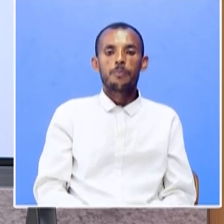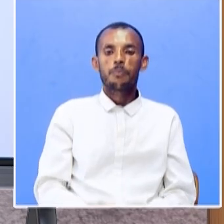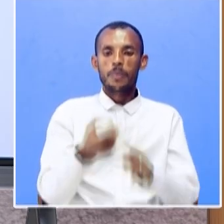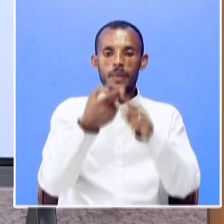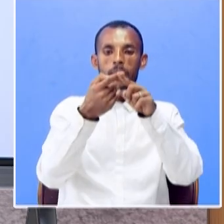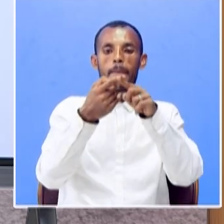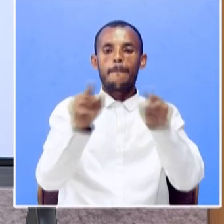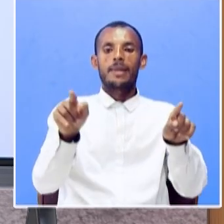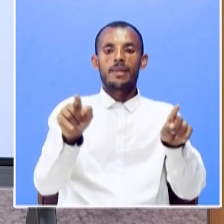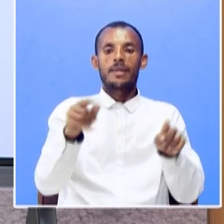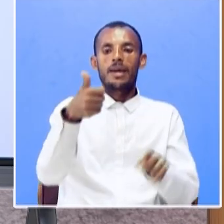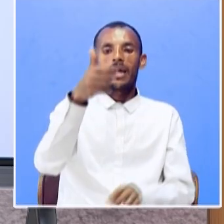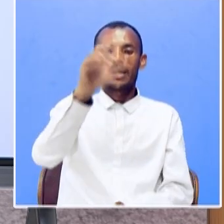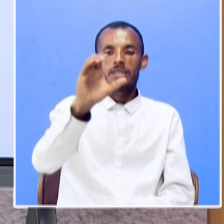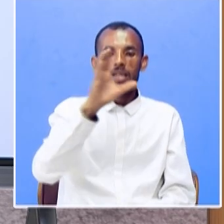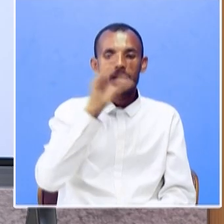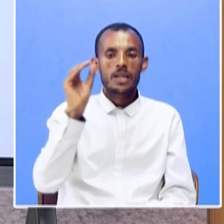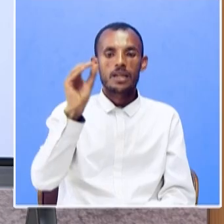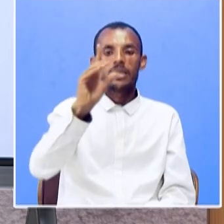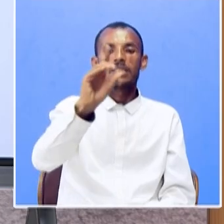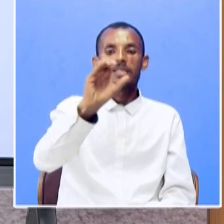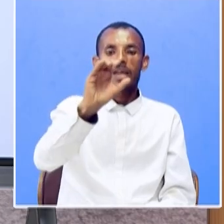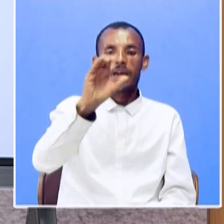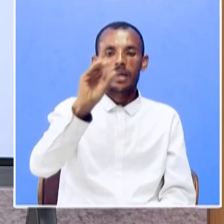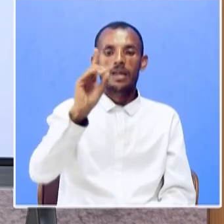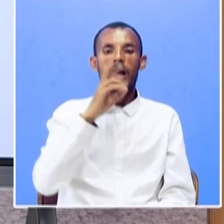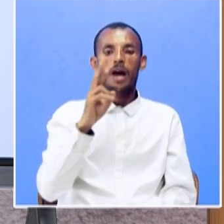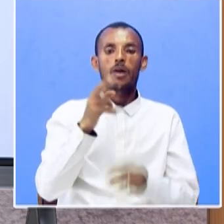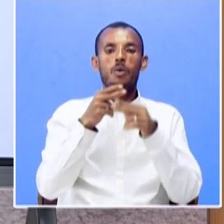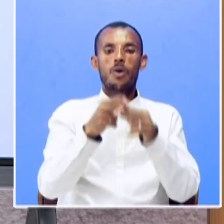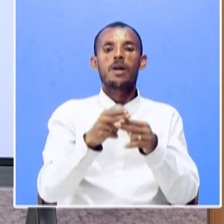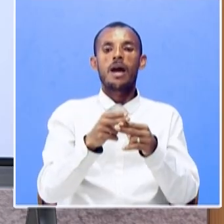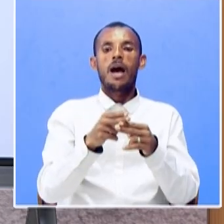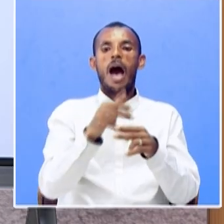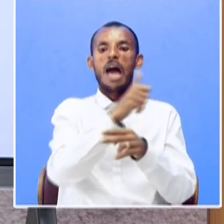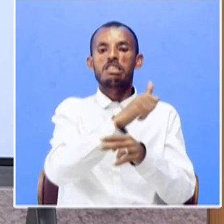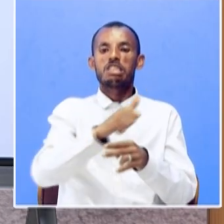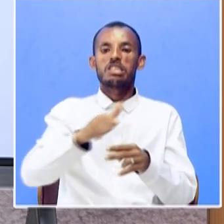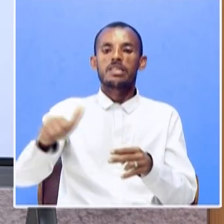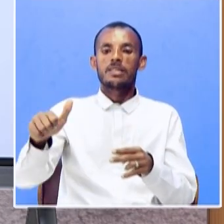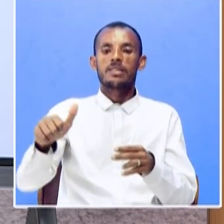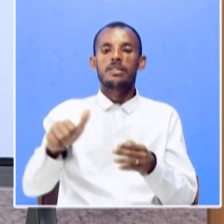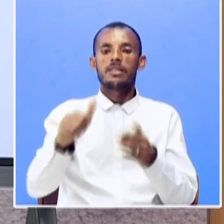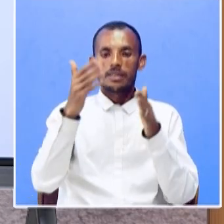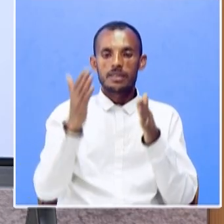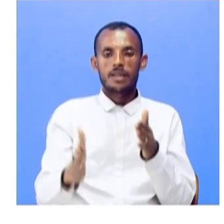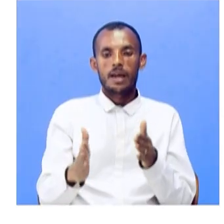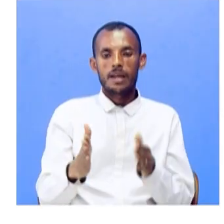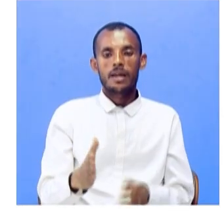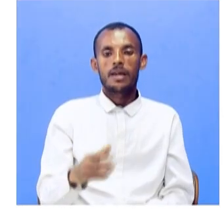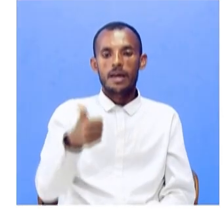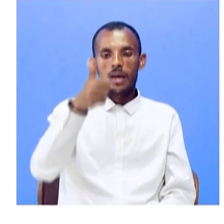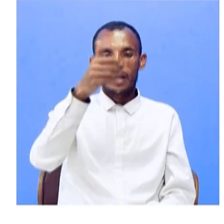but AC and CD, these two are called adjacent sides of this quadrilateral. AC